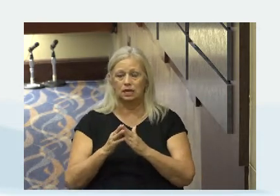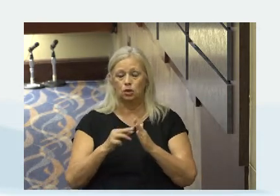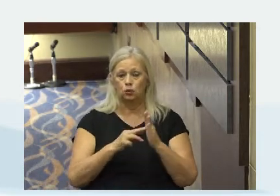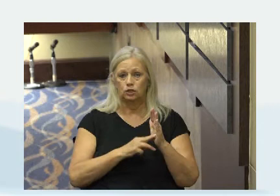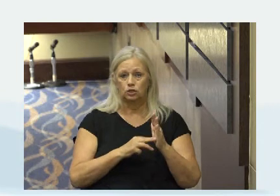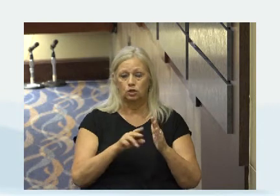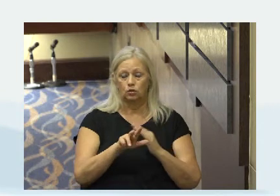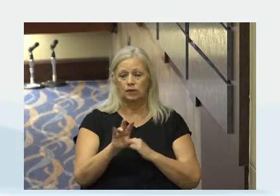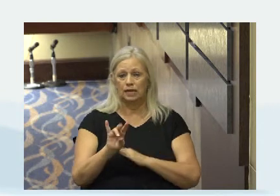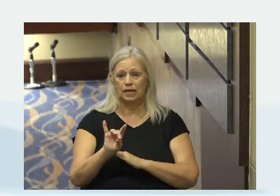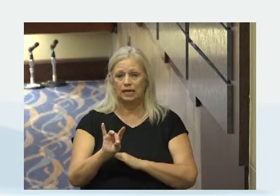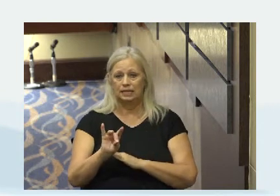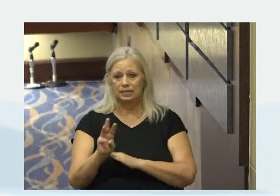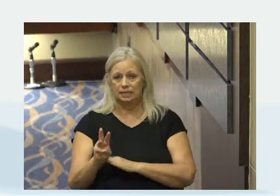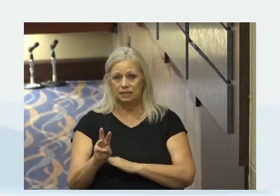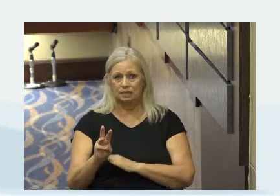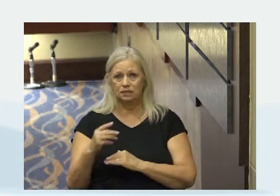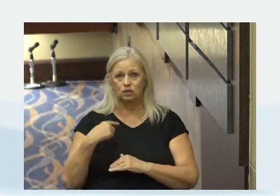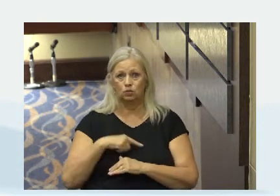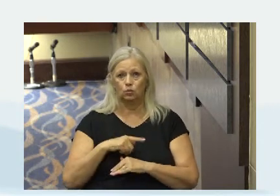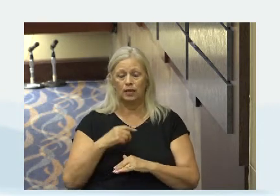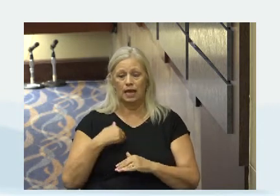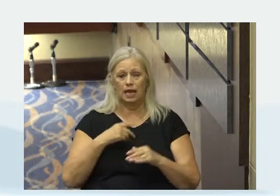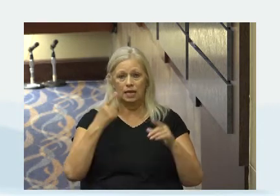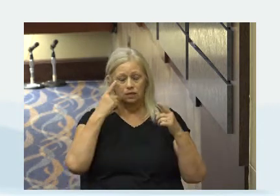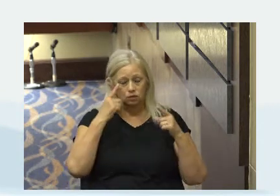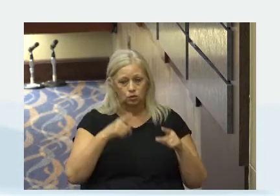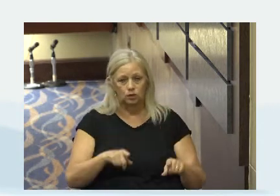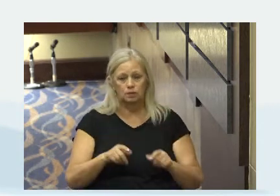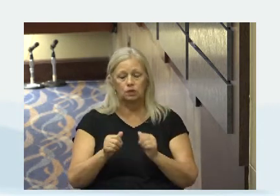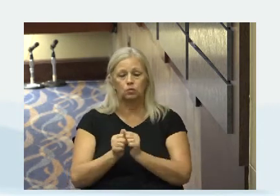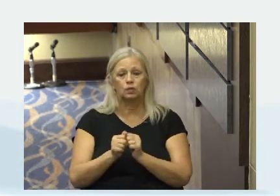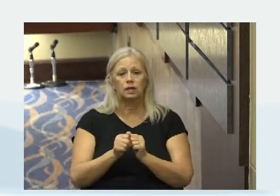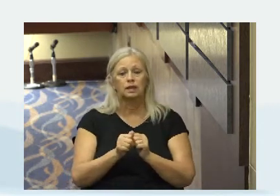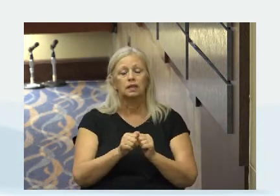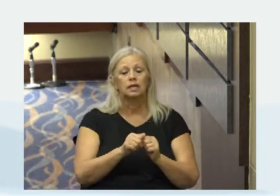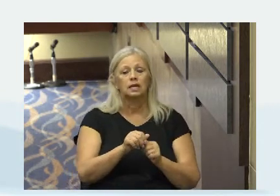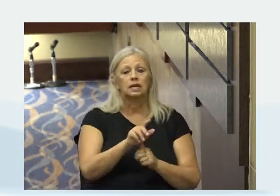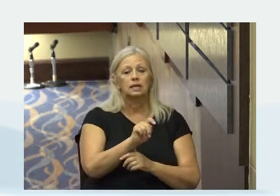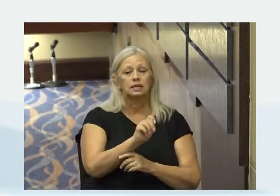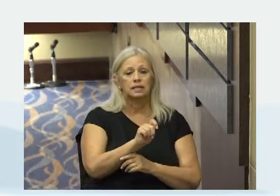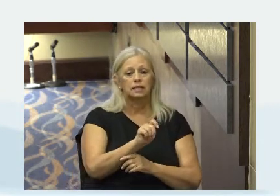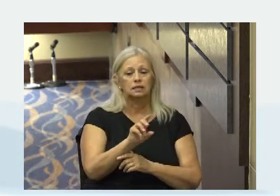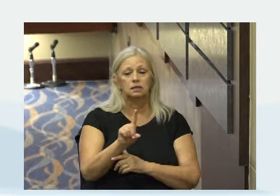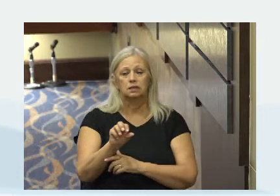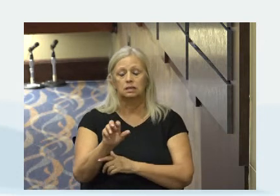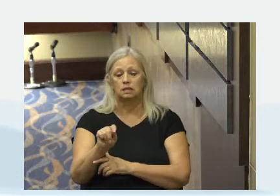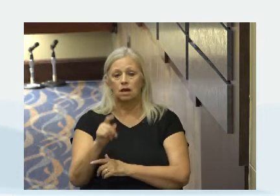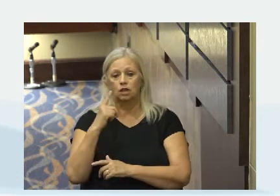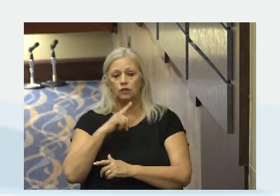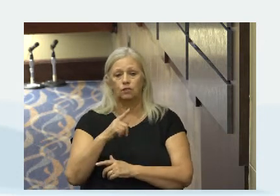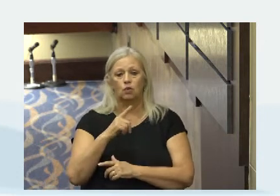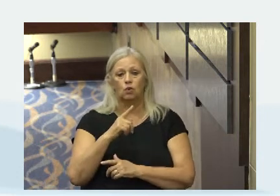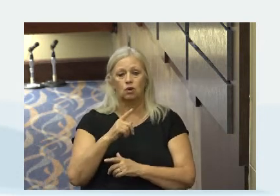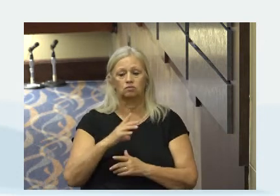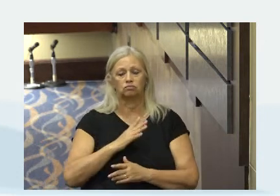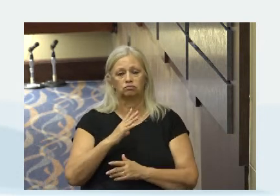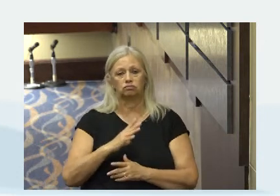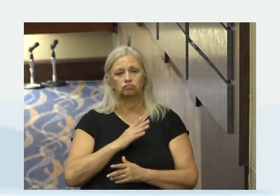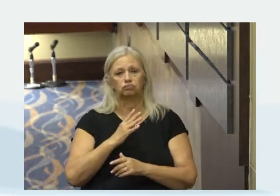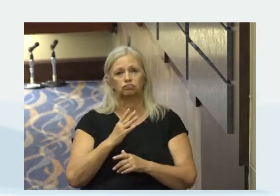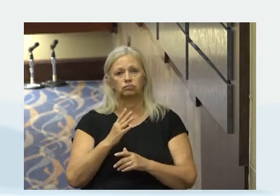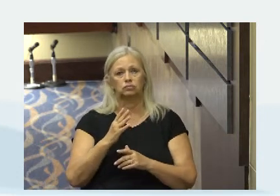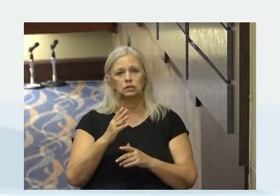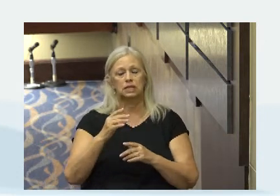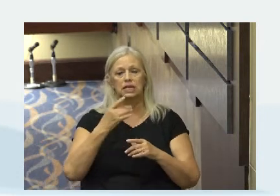2022-386, we did form an agreement with TxDOT to maintain the decorative lighting along Interstate 35. The